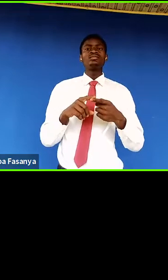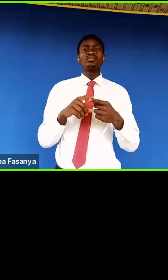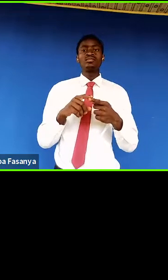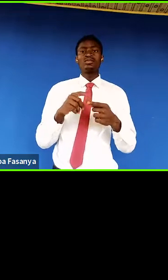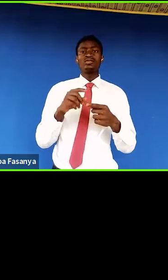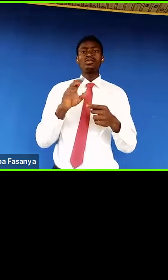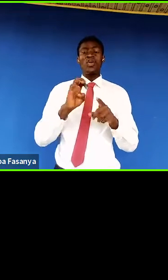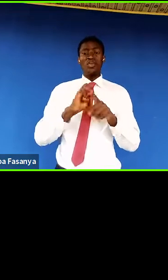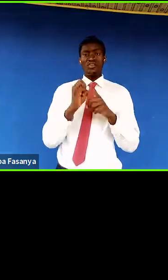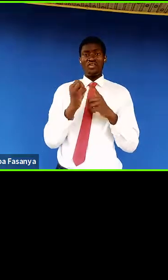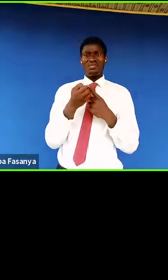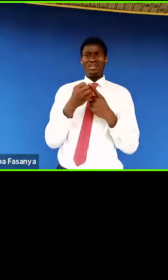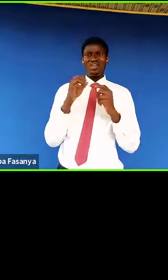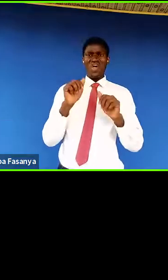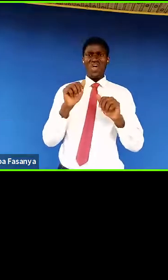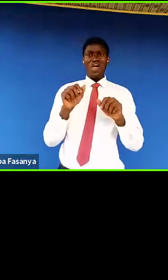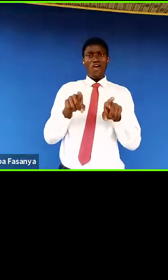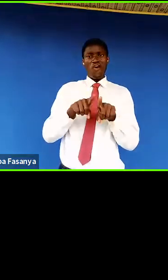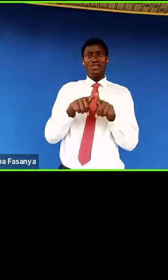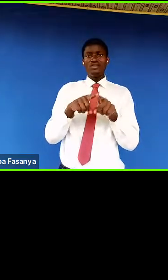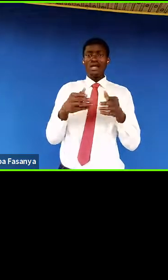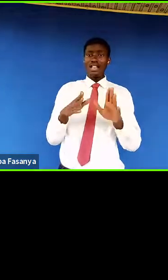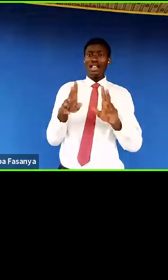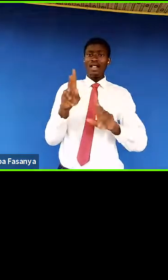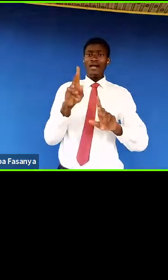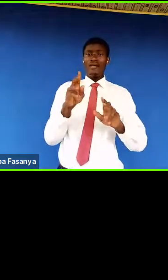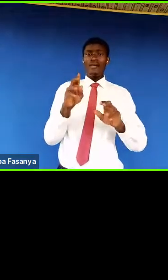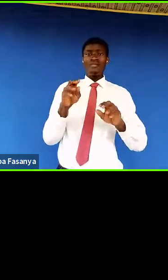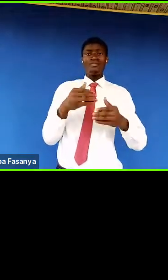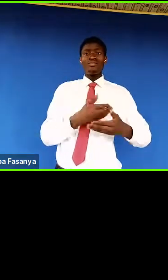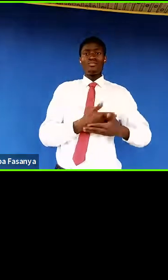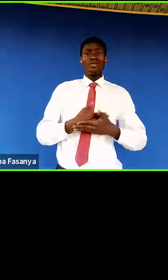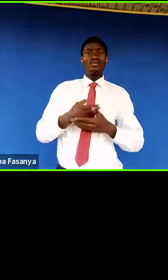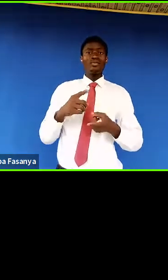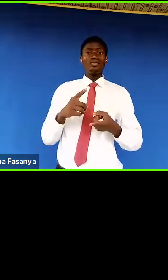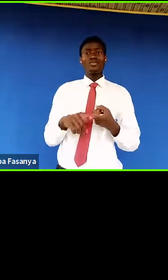allows babies to come without so much hurdle.